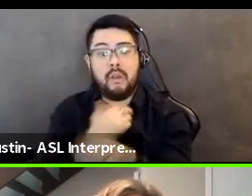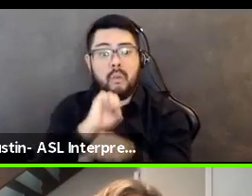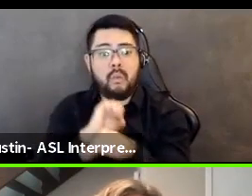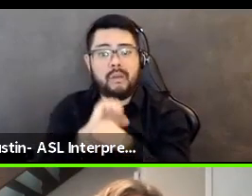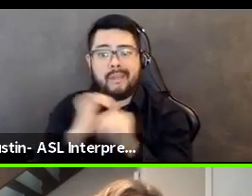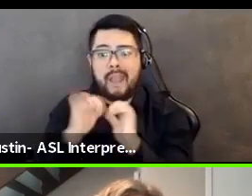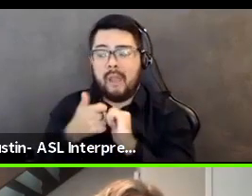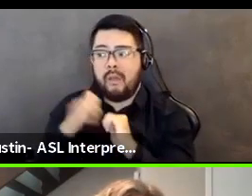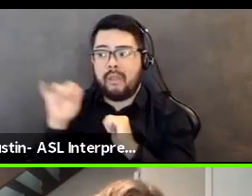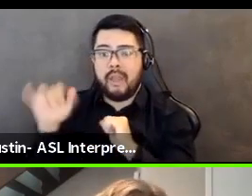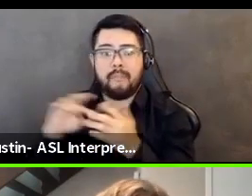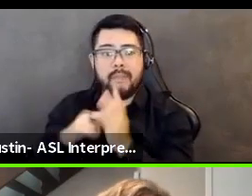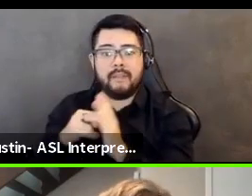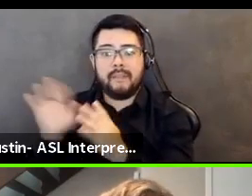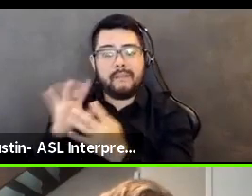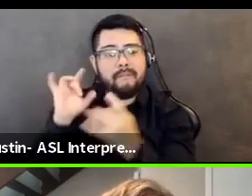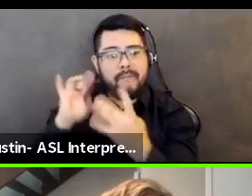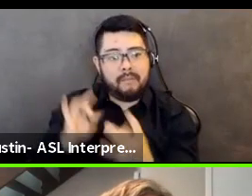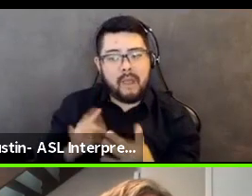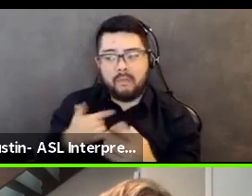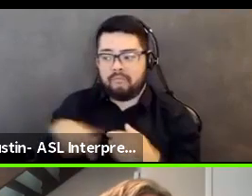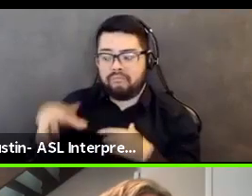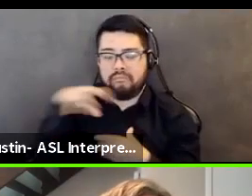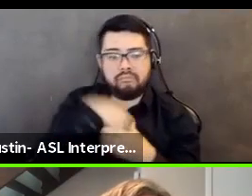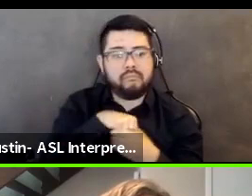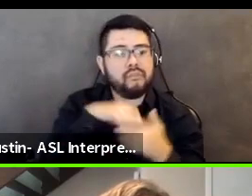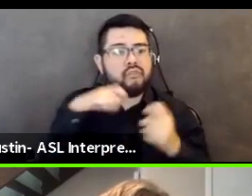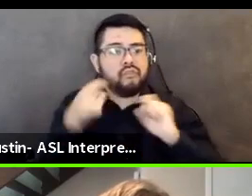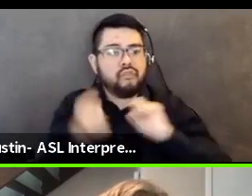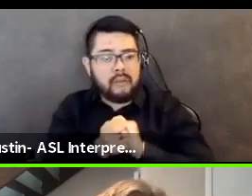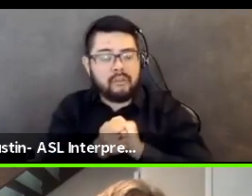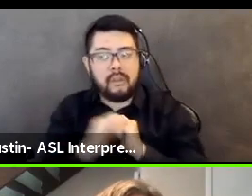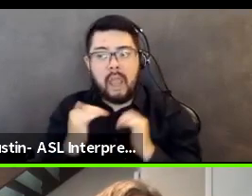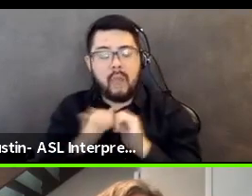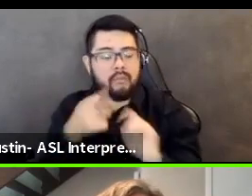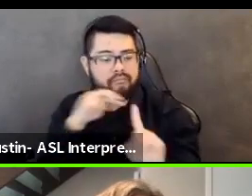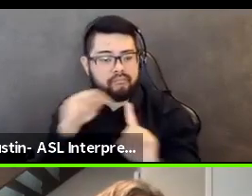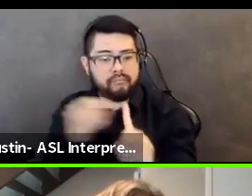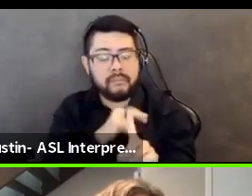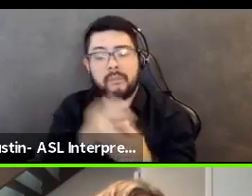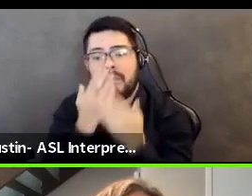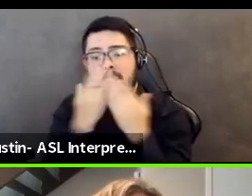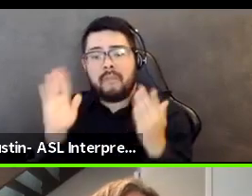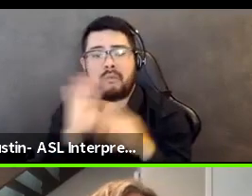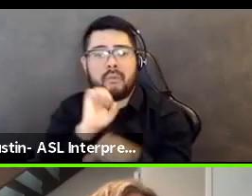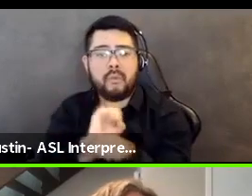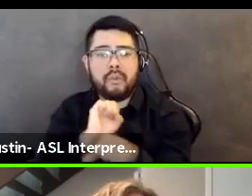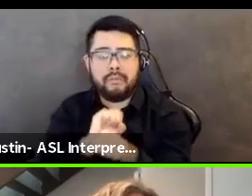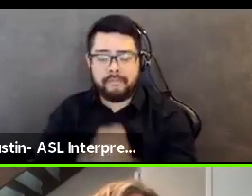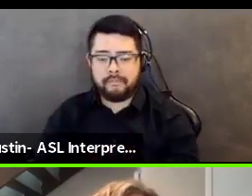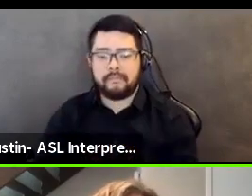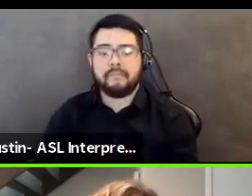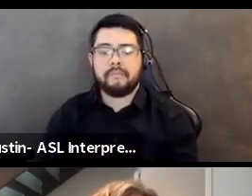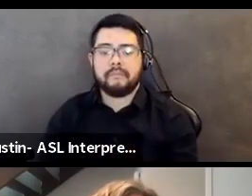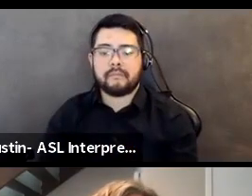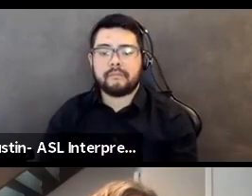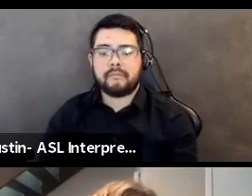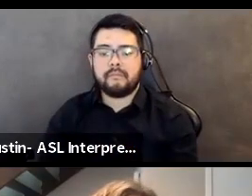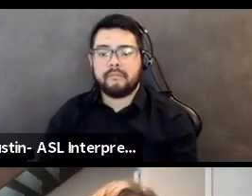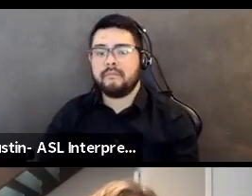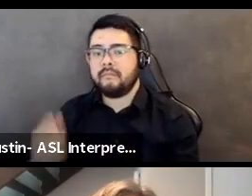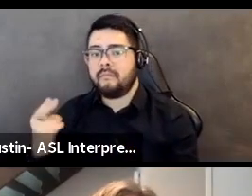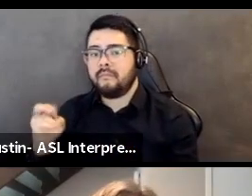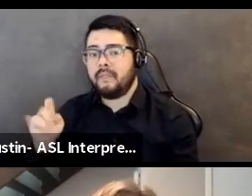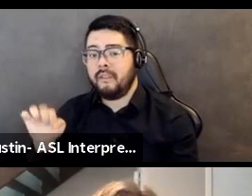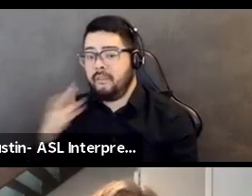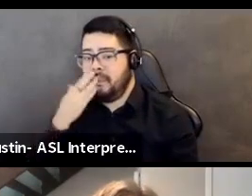resulted in changes in practice and ways of thinking um so thank you so much for this work thanks thank you